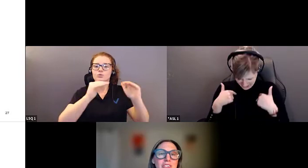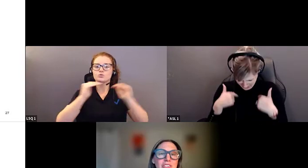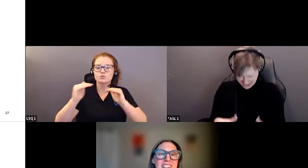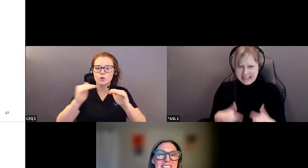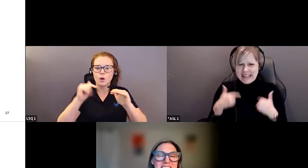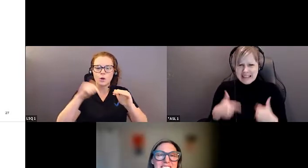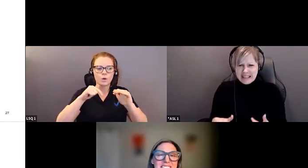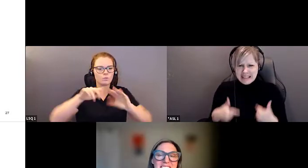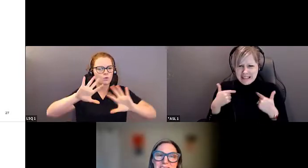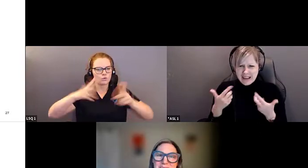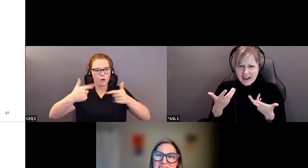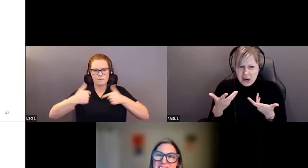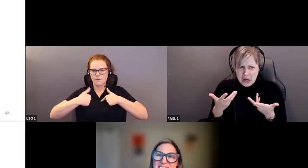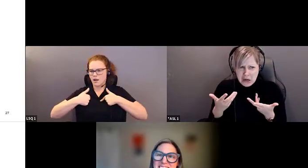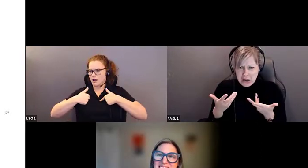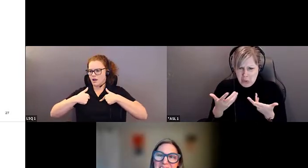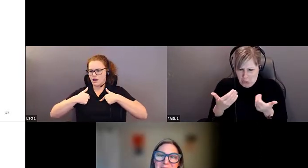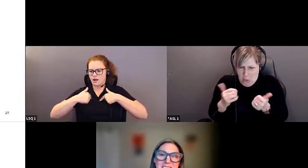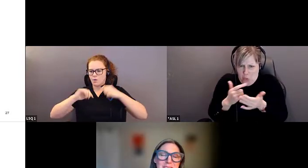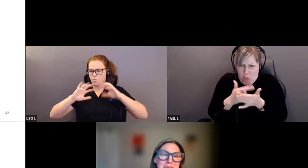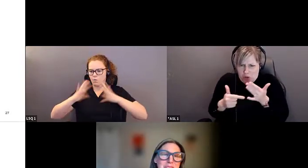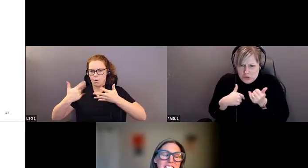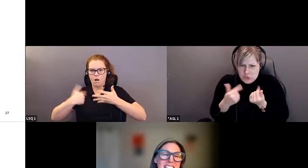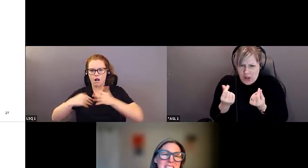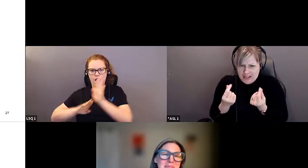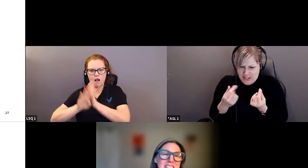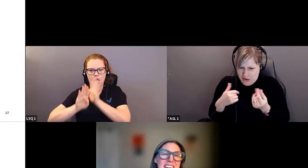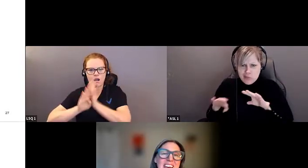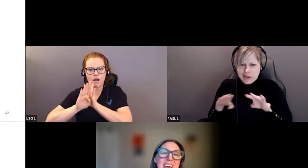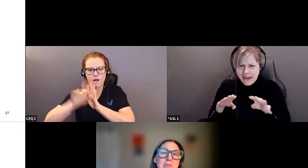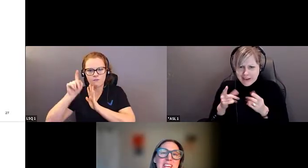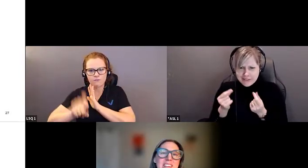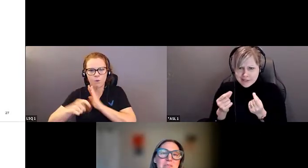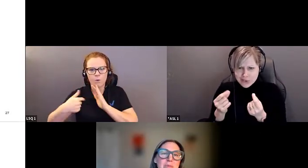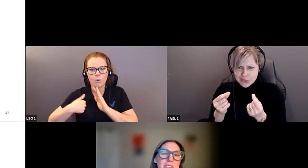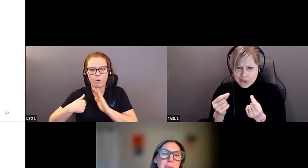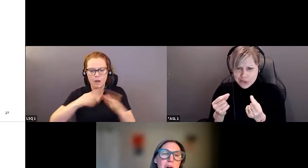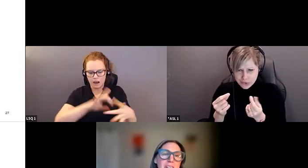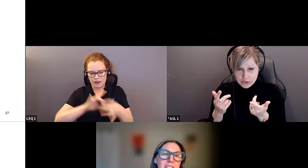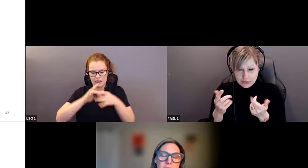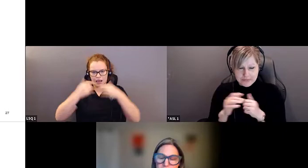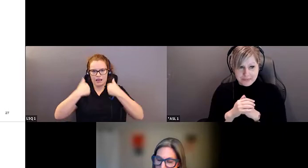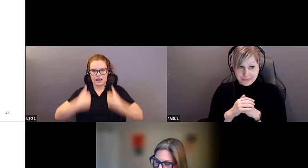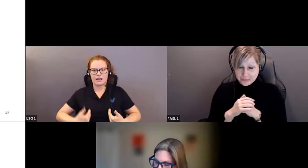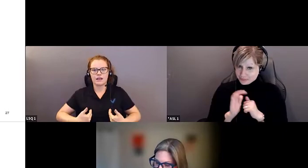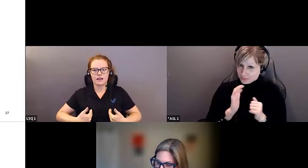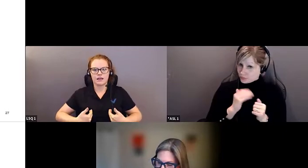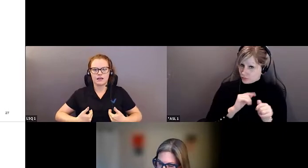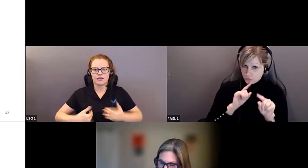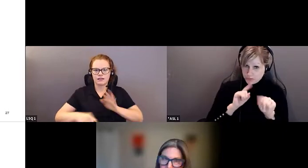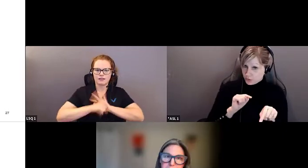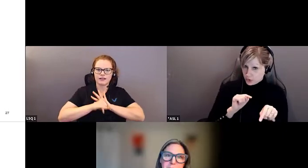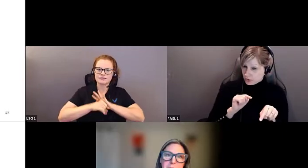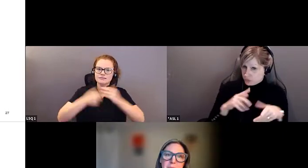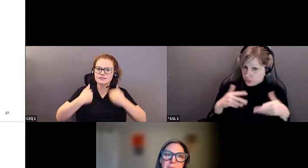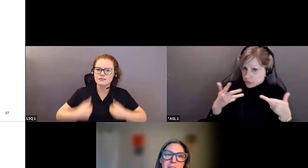am structured in history? That was the through line. And we responded to that